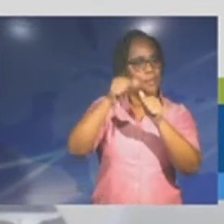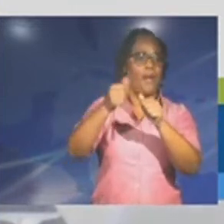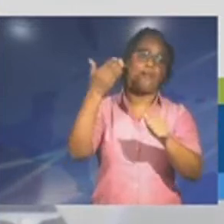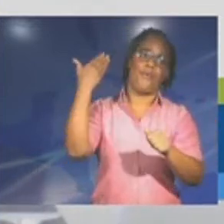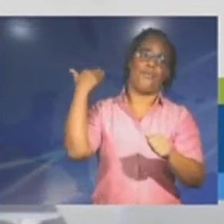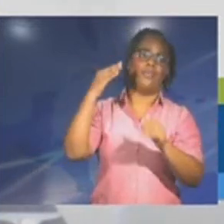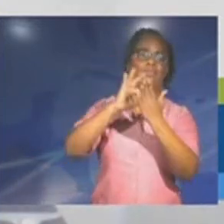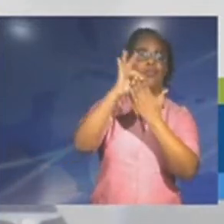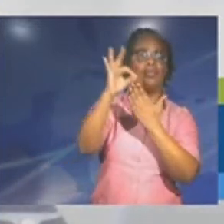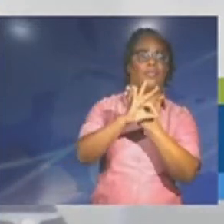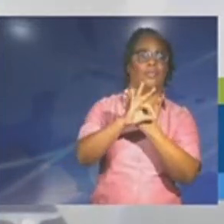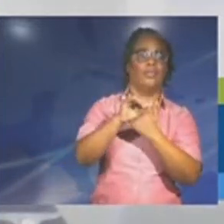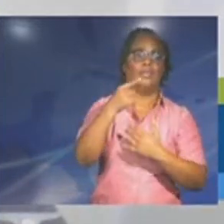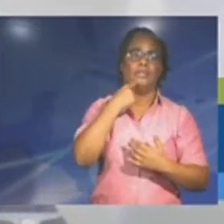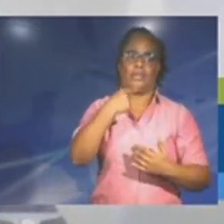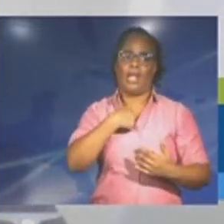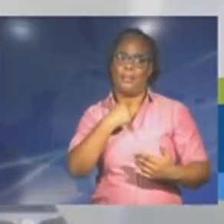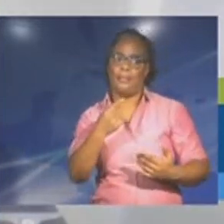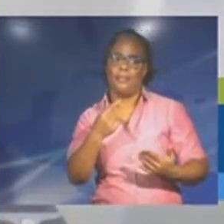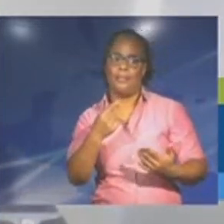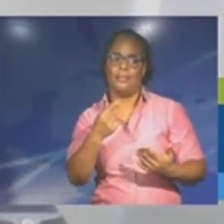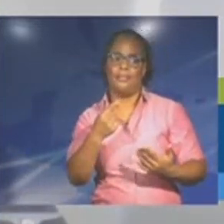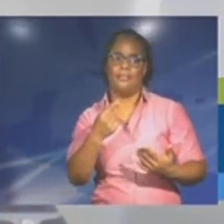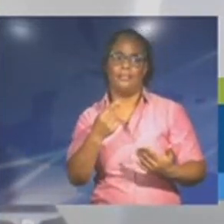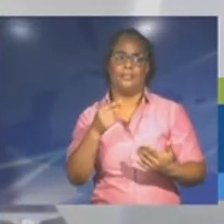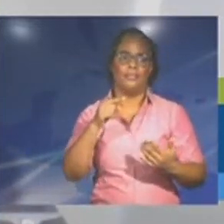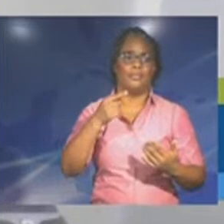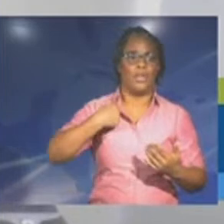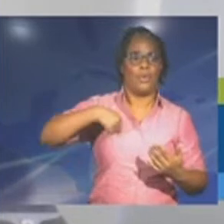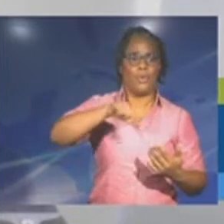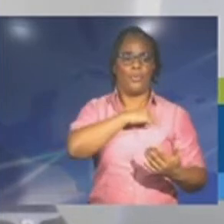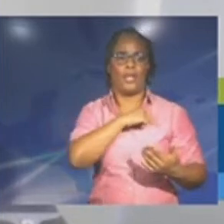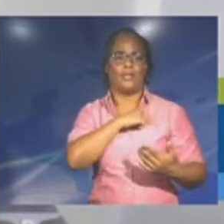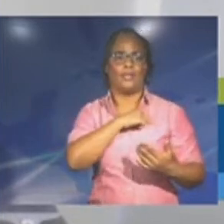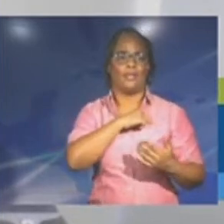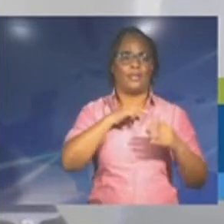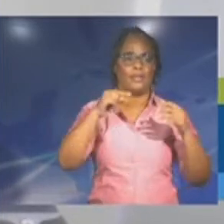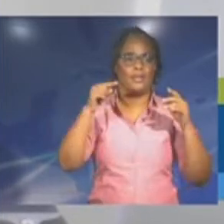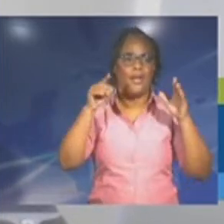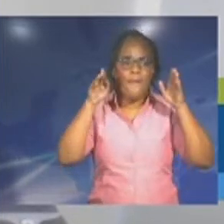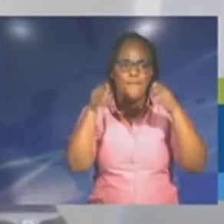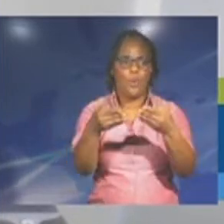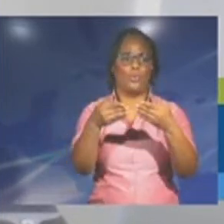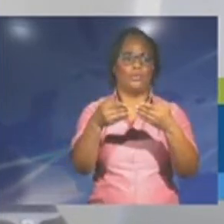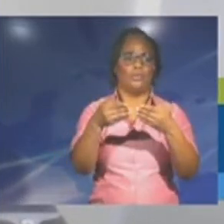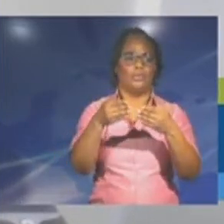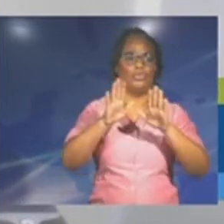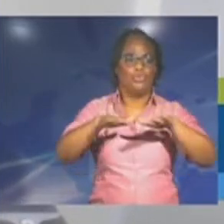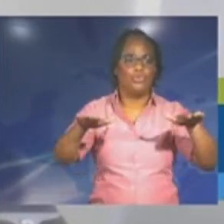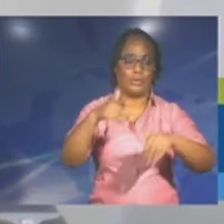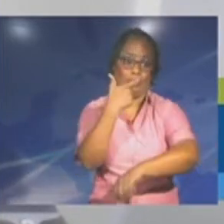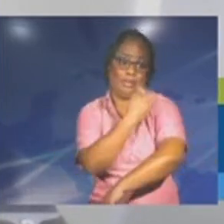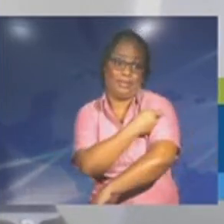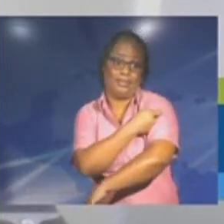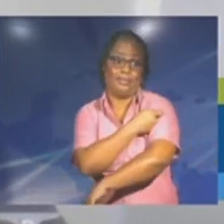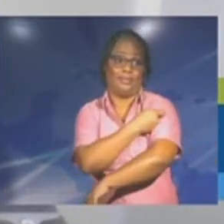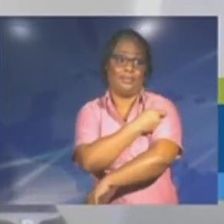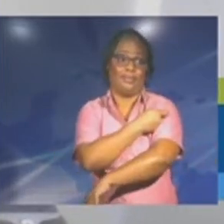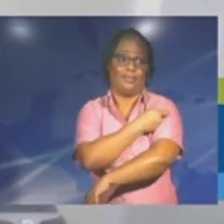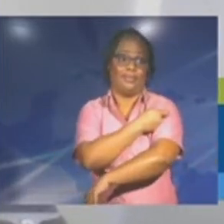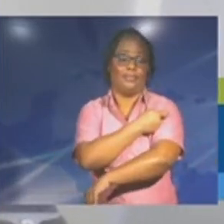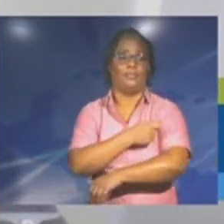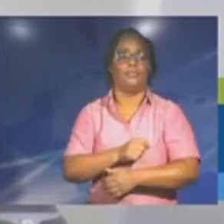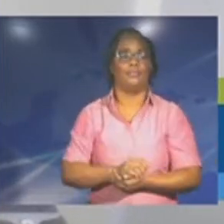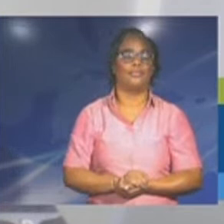that we were down on some childhood vaccinations, MMR and yellow fever being well under herd